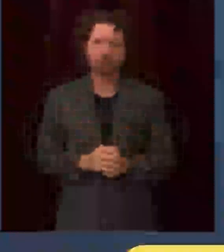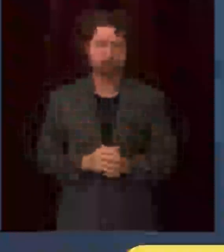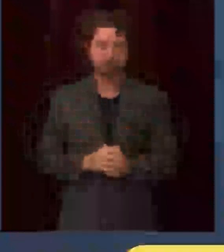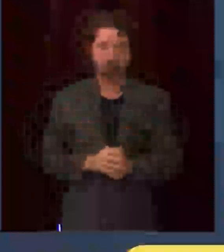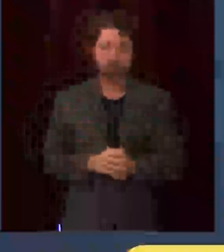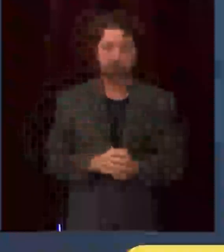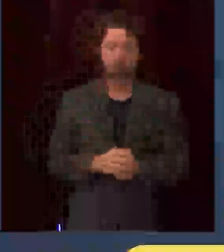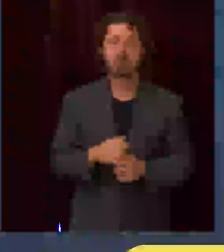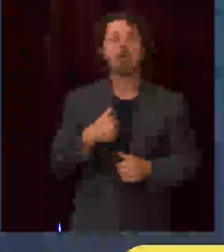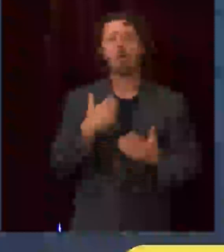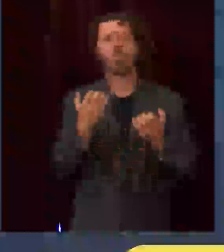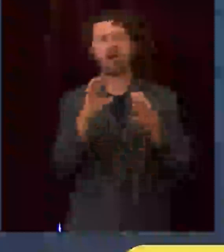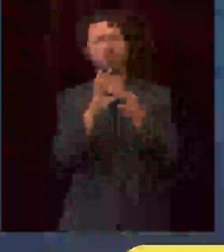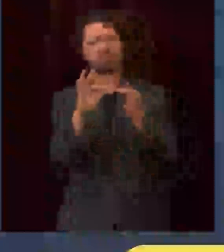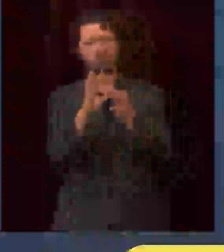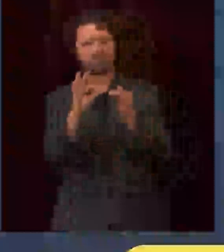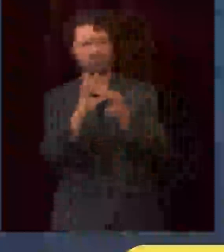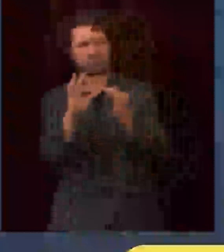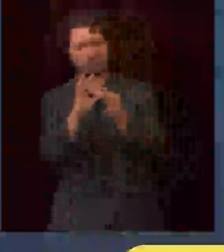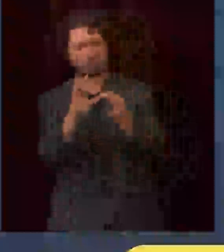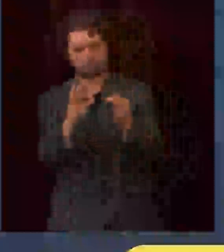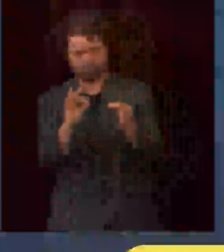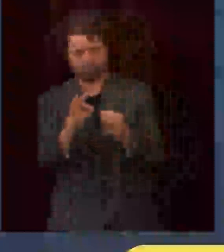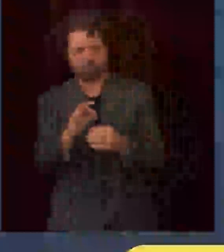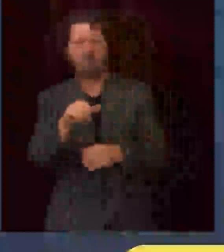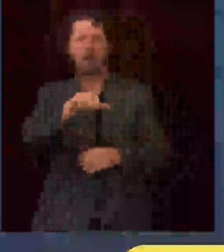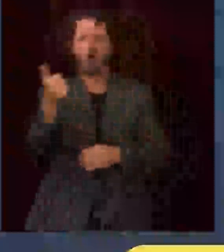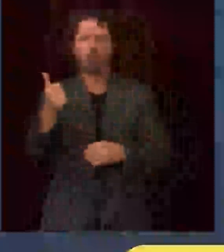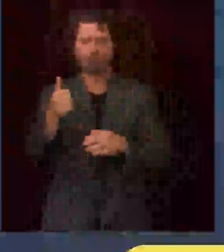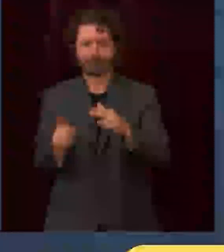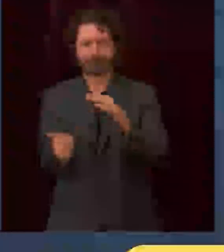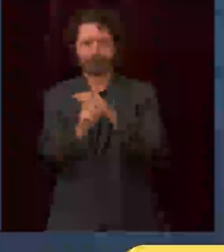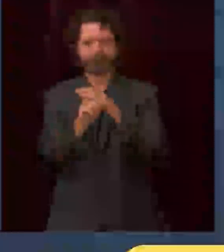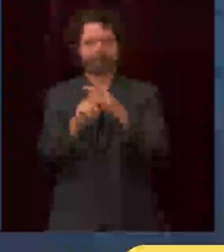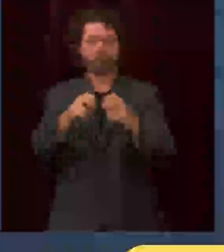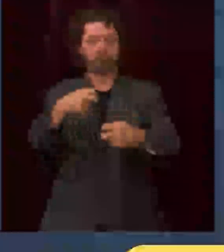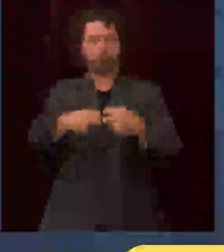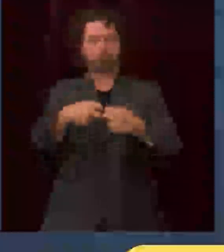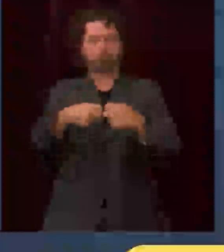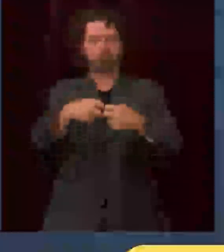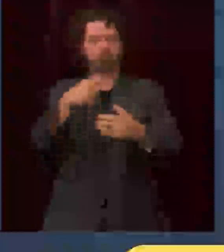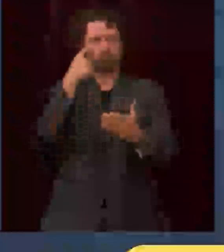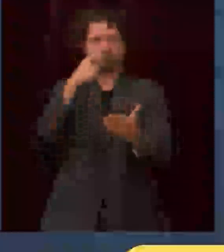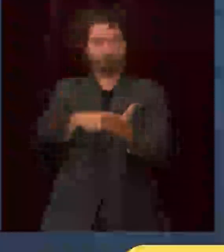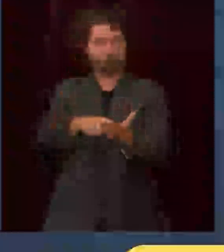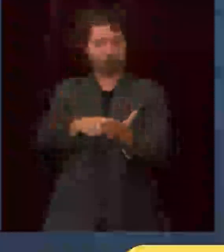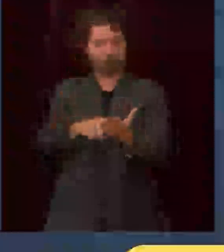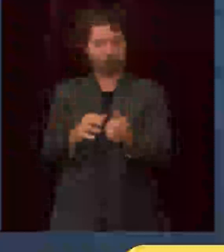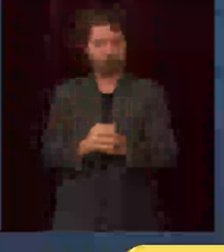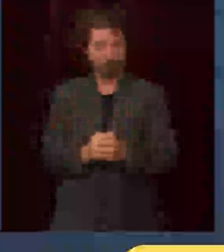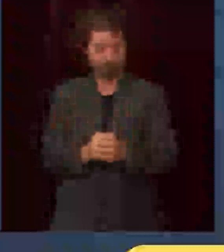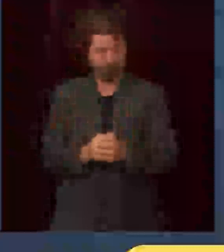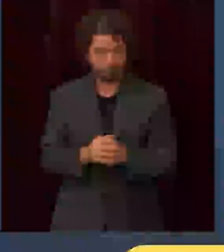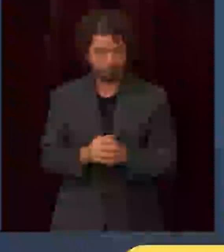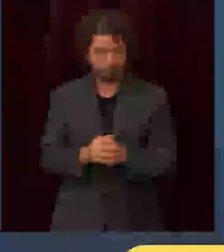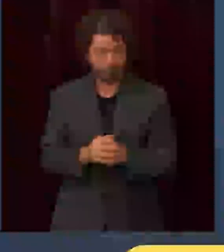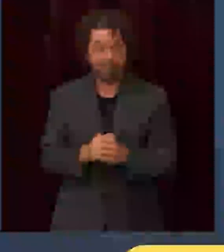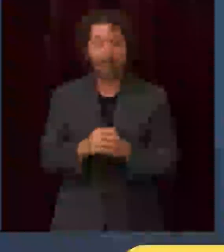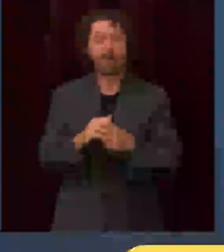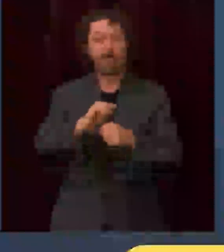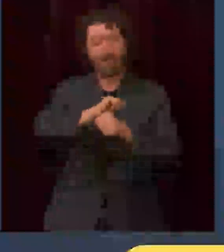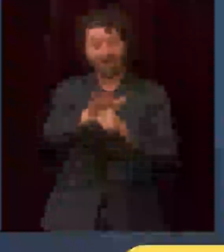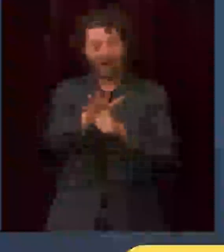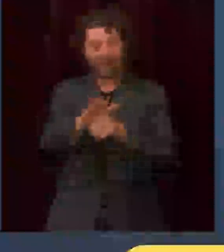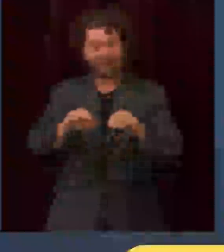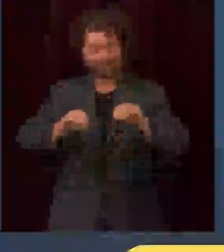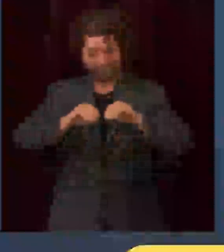has exposed inequities in our society. We continue to see them. The death of George Floyd in